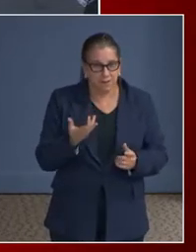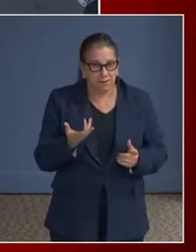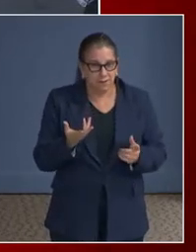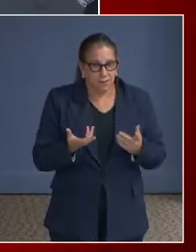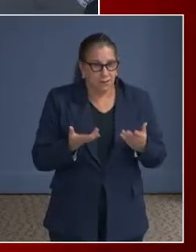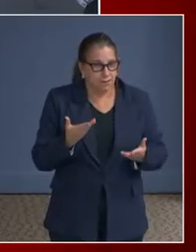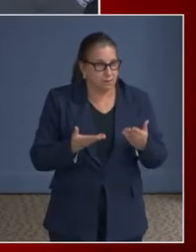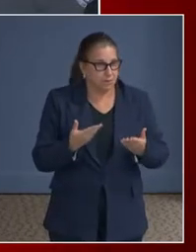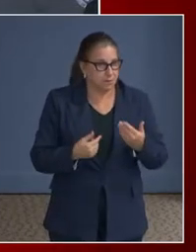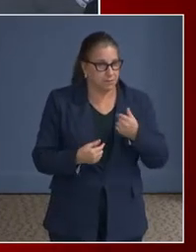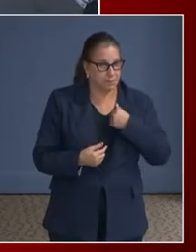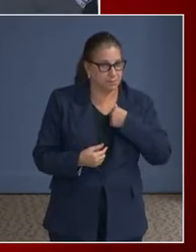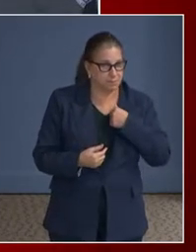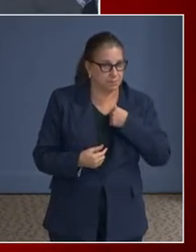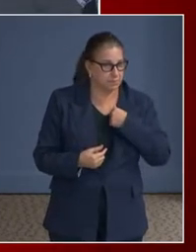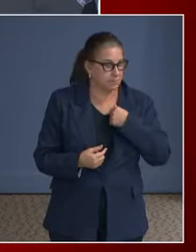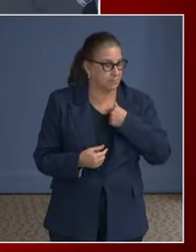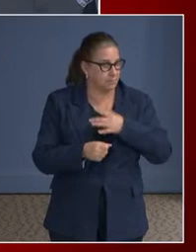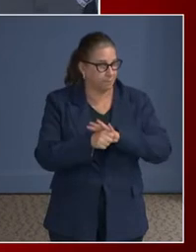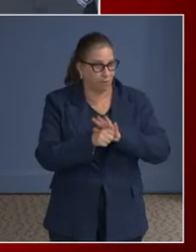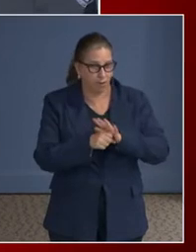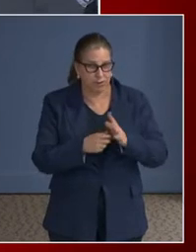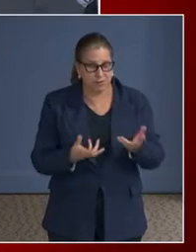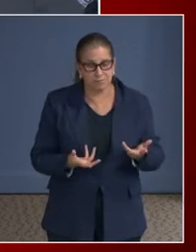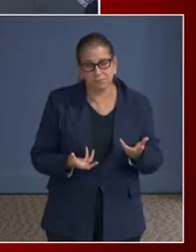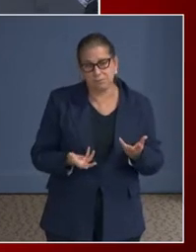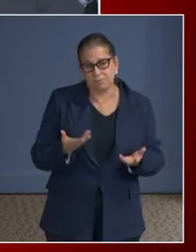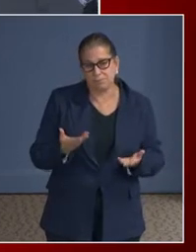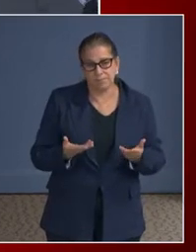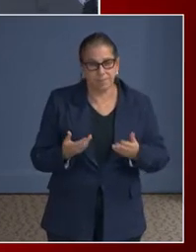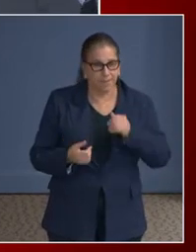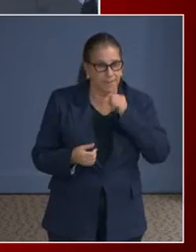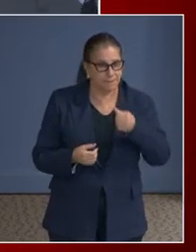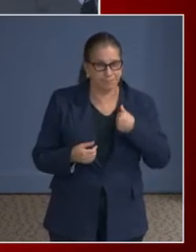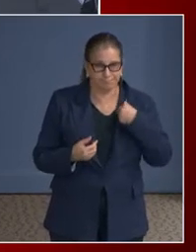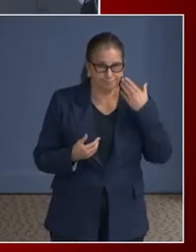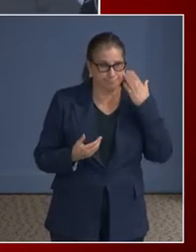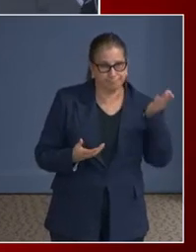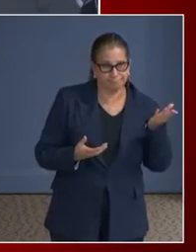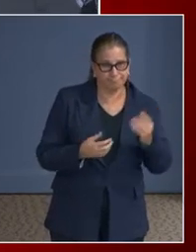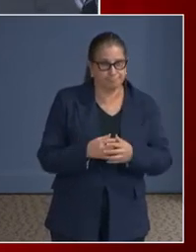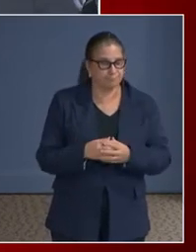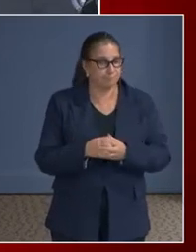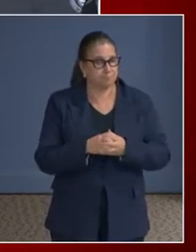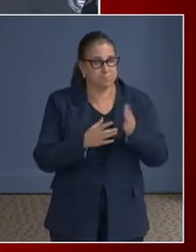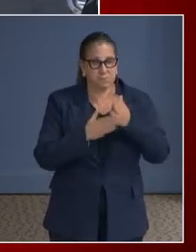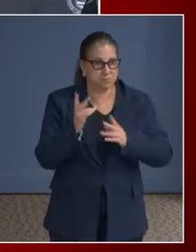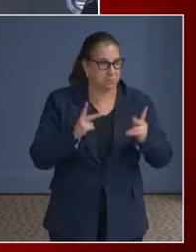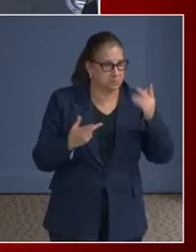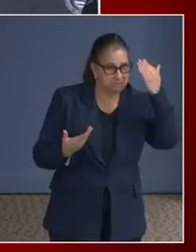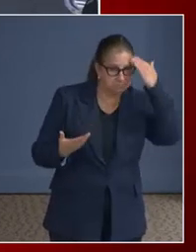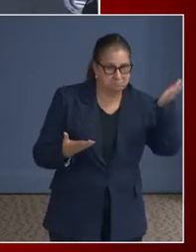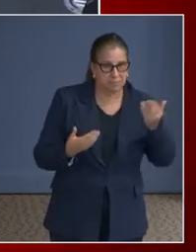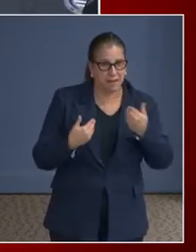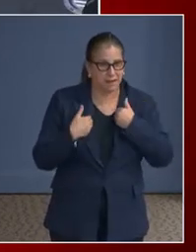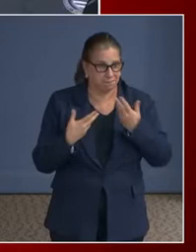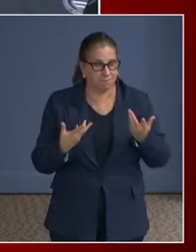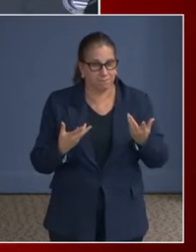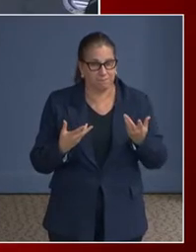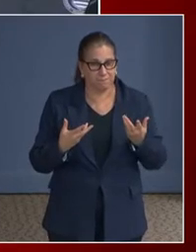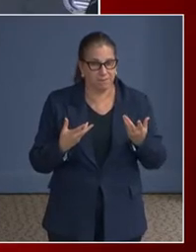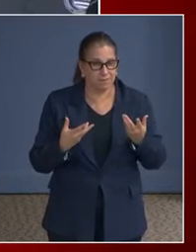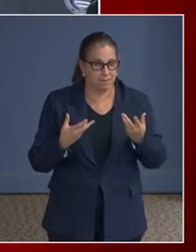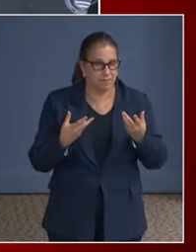very early in the pandemic. We know that some people can have simply just body aches and headache, or for